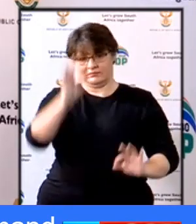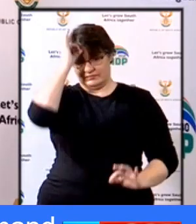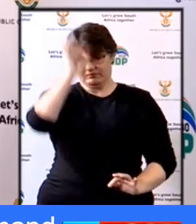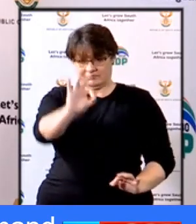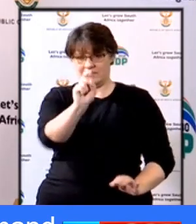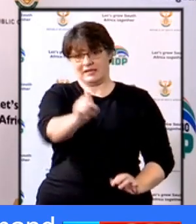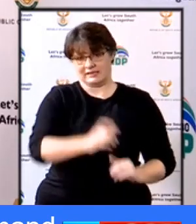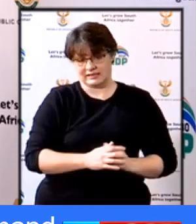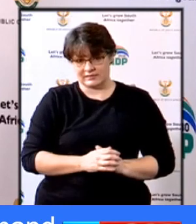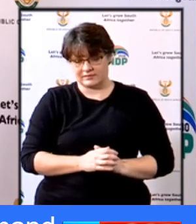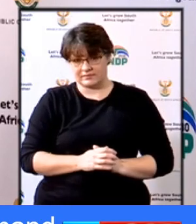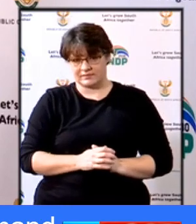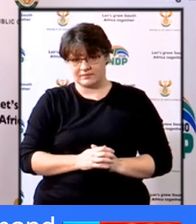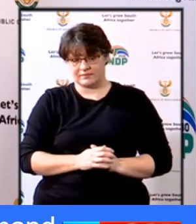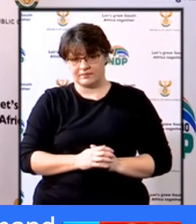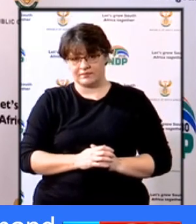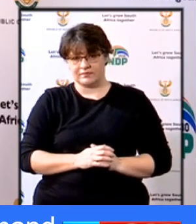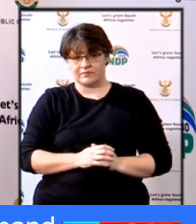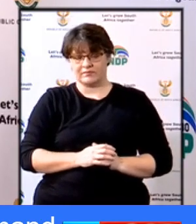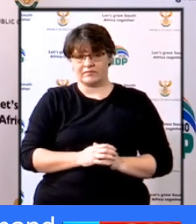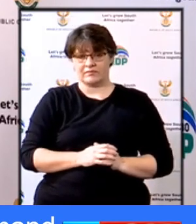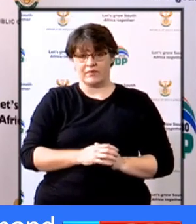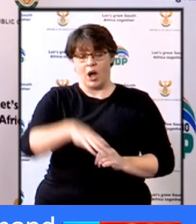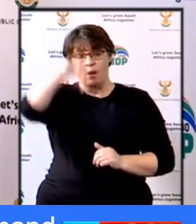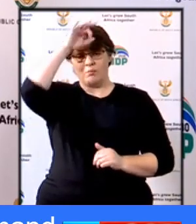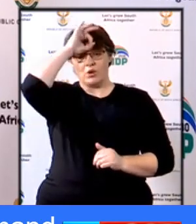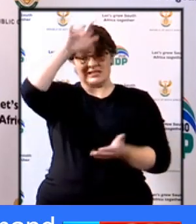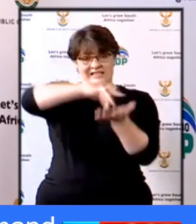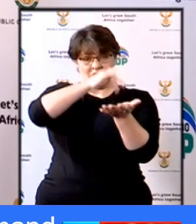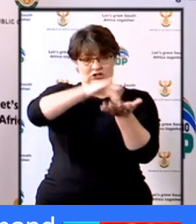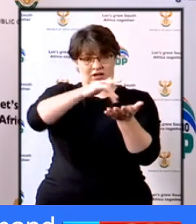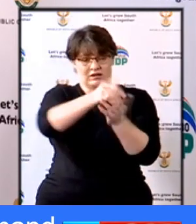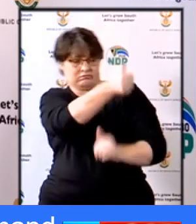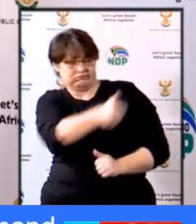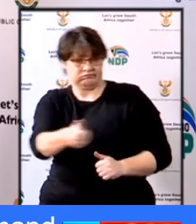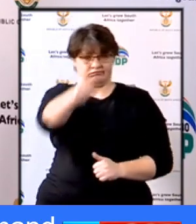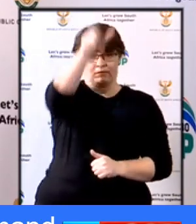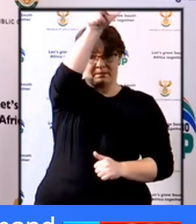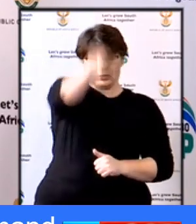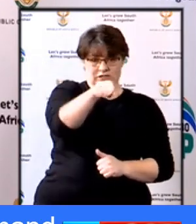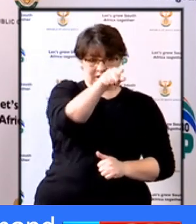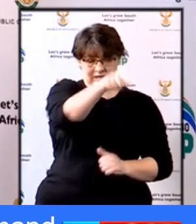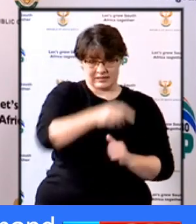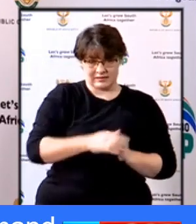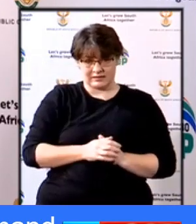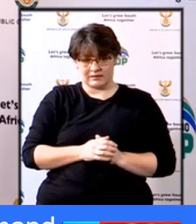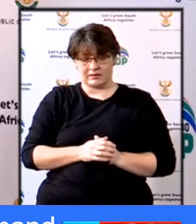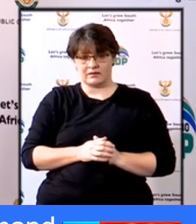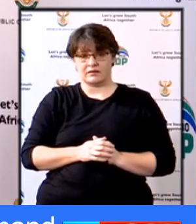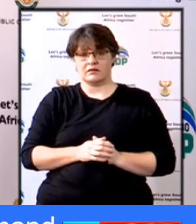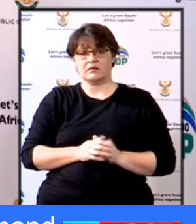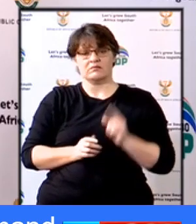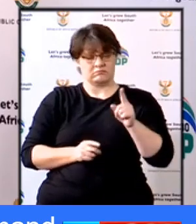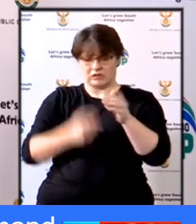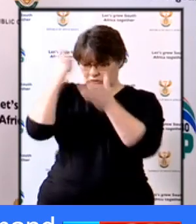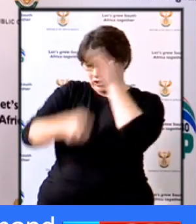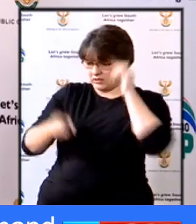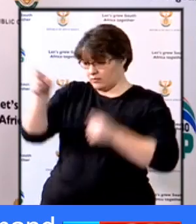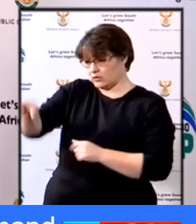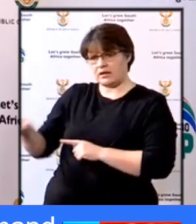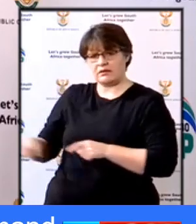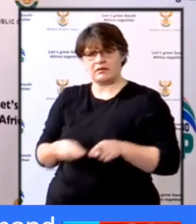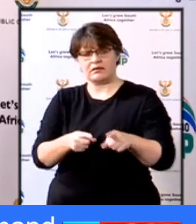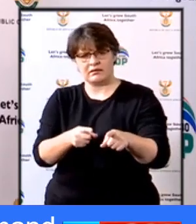the station commanders of all police stations or a person charged by them will